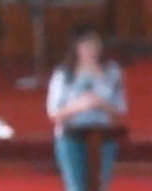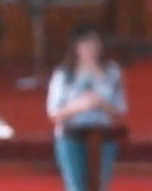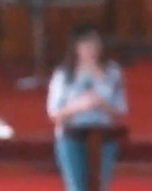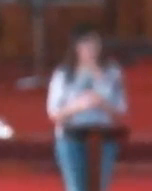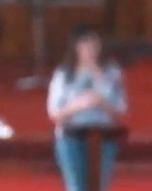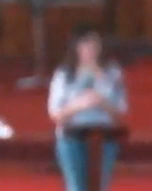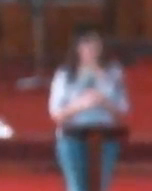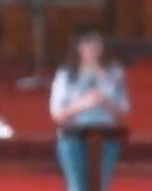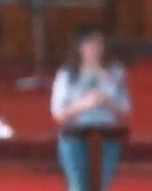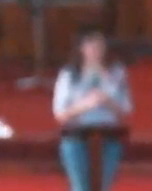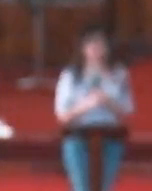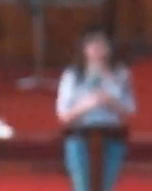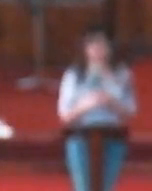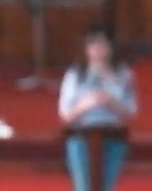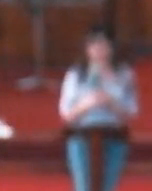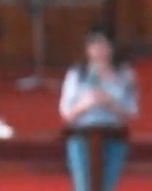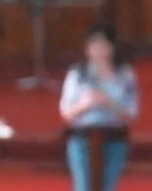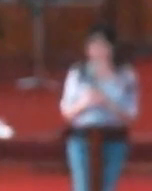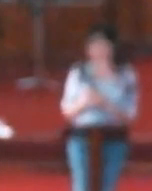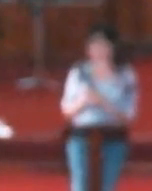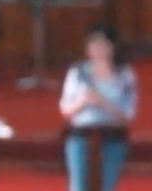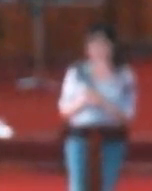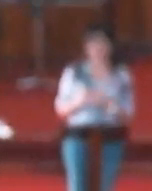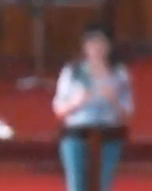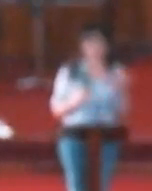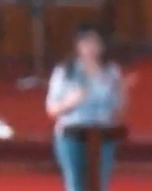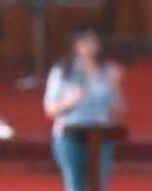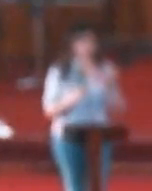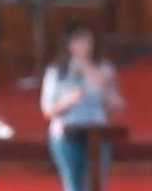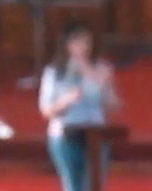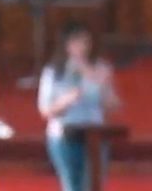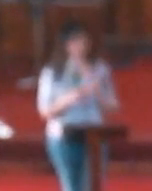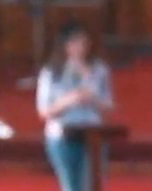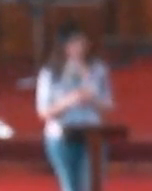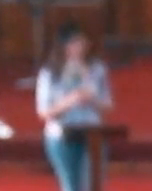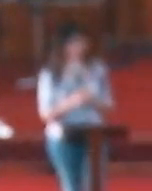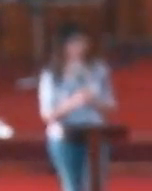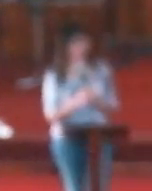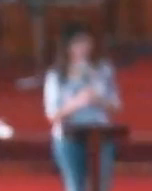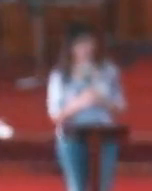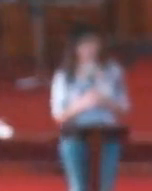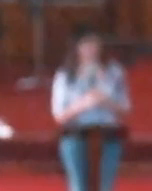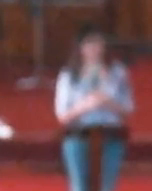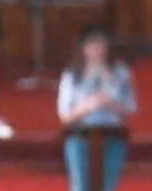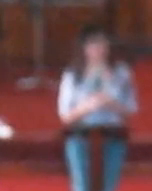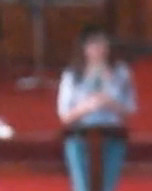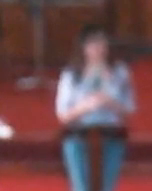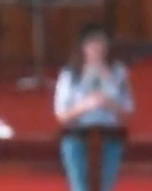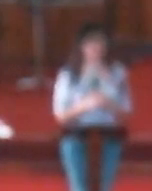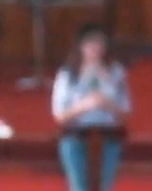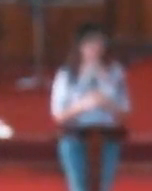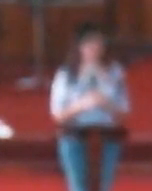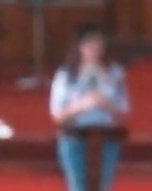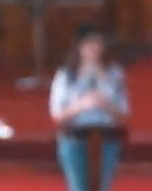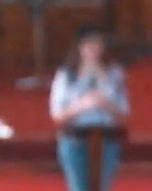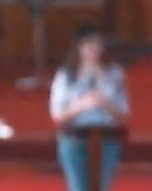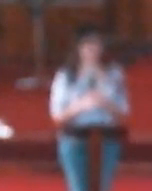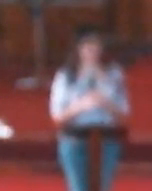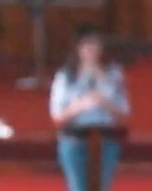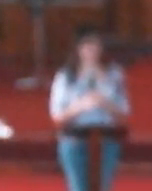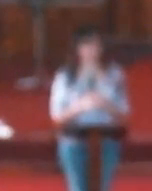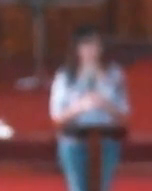listo para orar contigo. So if you've been challenged by this teaching, we have a ministry team up here that can pray for you. Y también